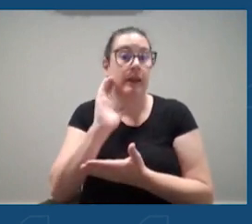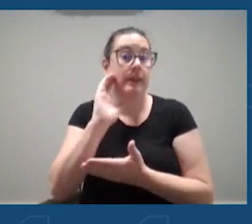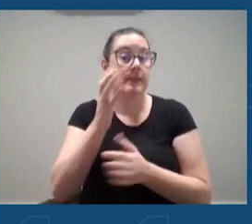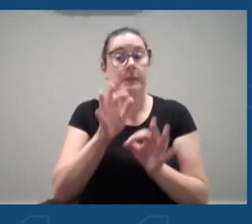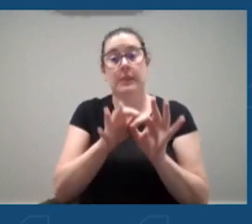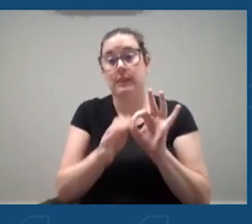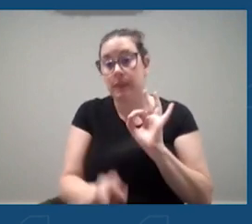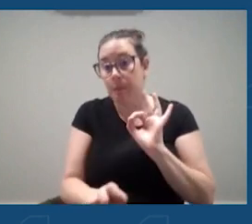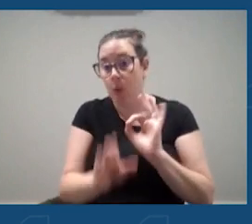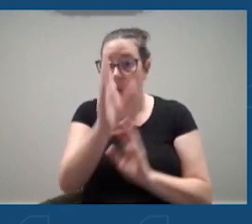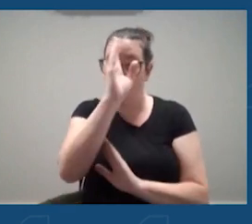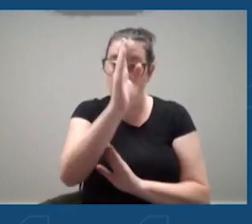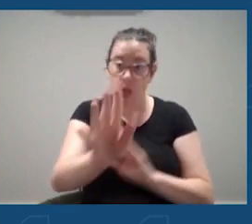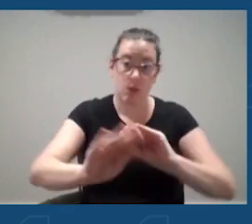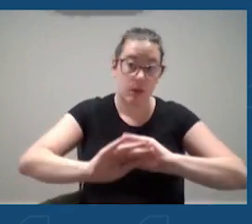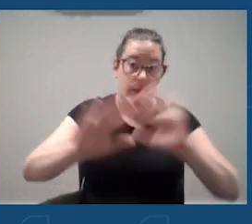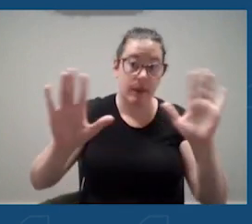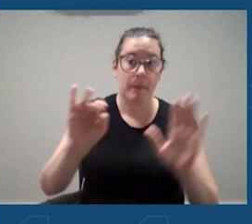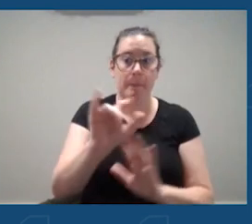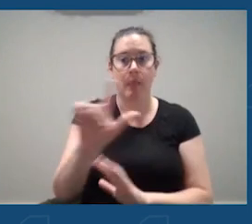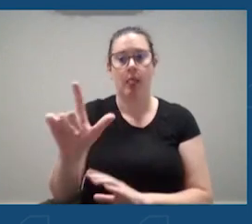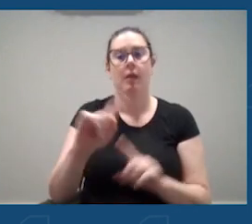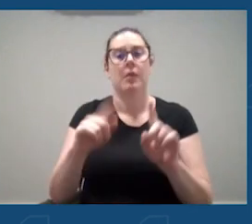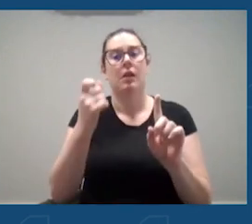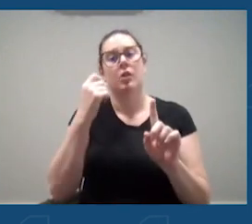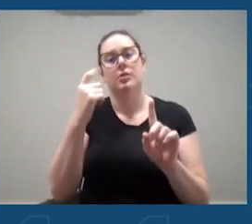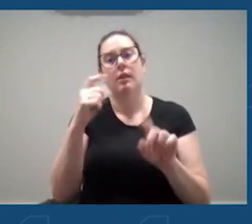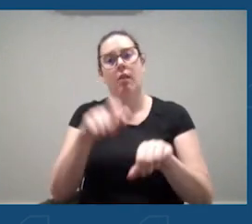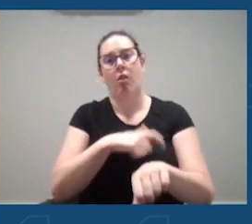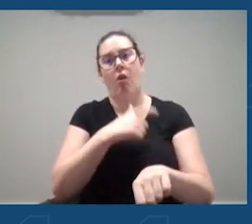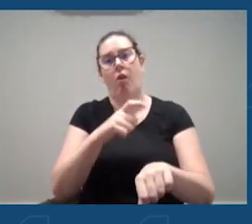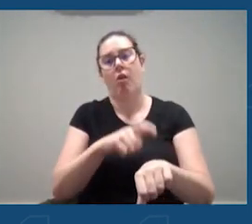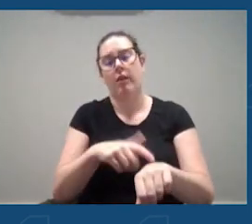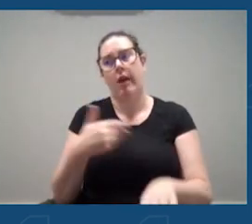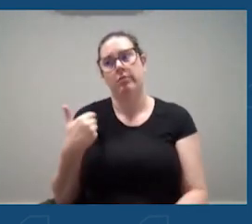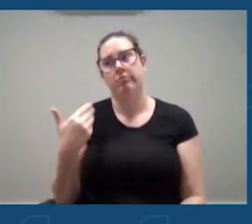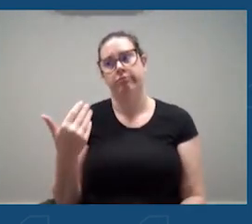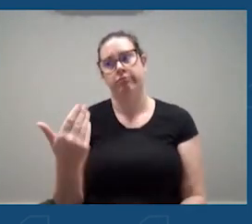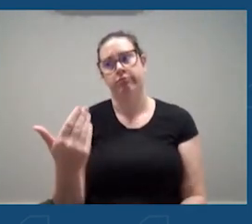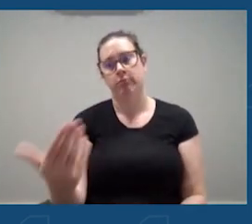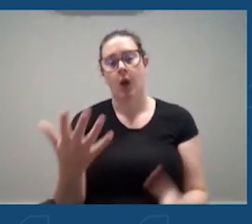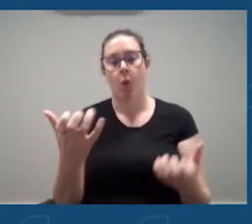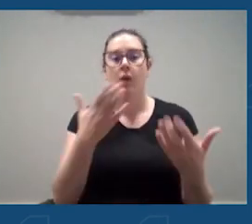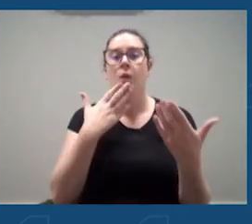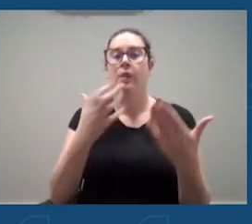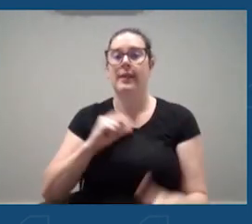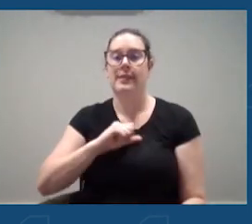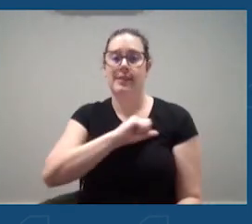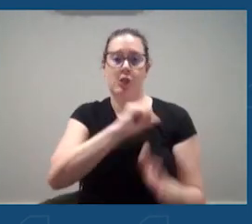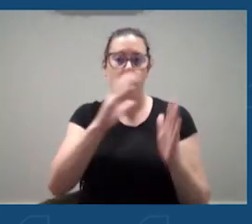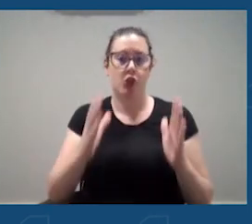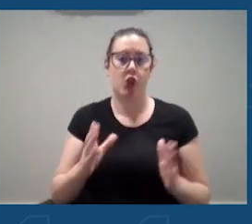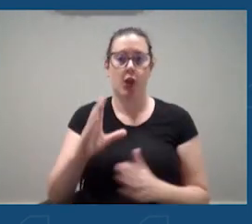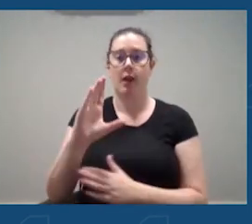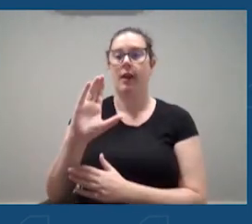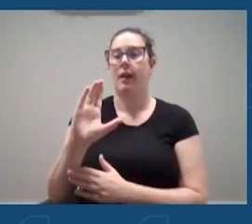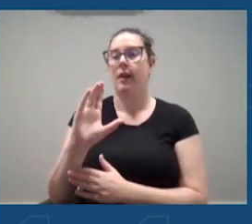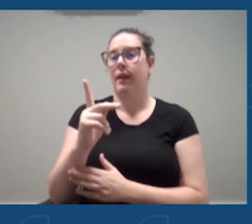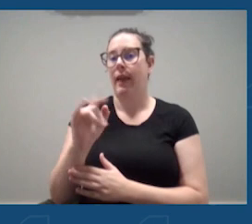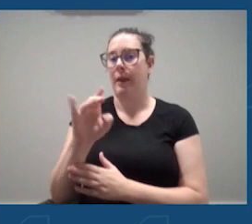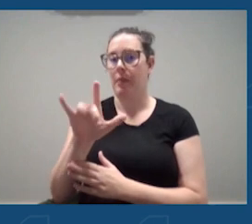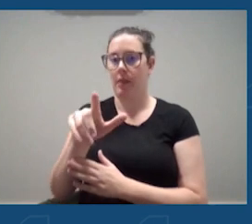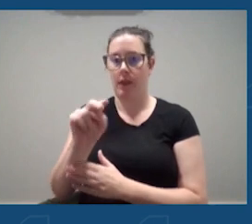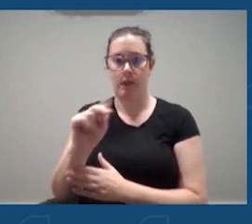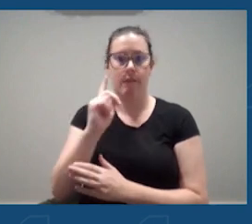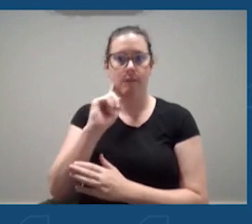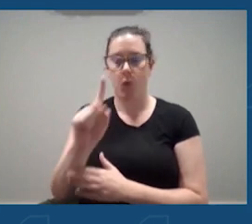straightforward bill, but we had a long road to get here, and I want to thank Senator Kaplan for being lockstep every single